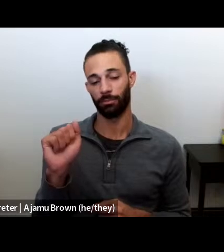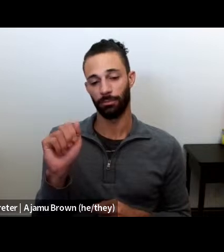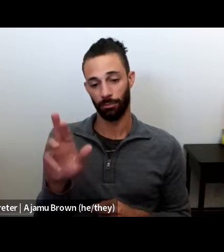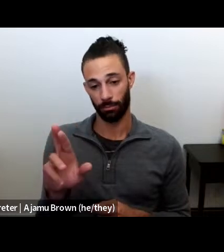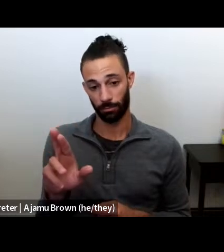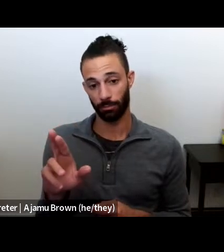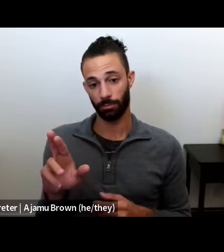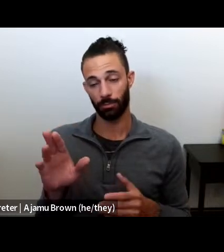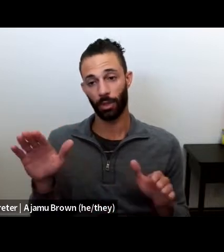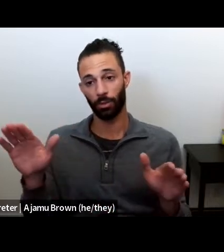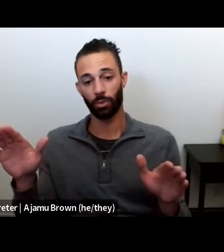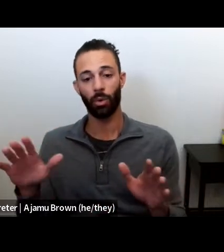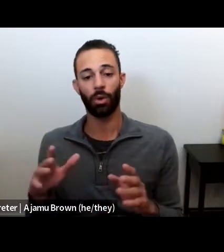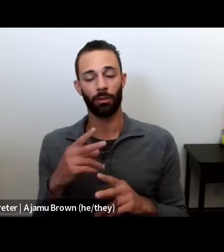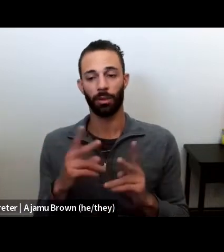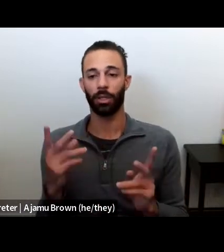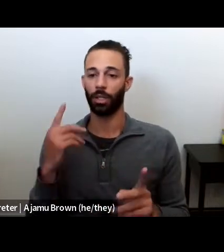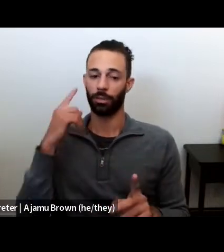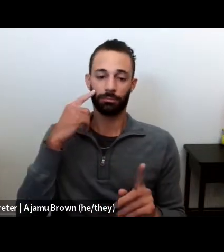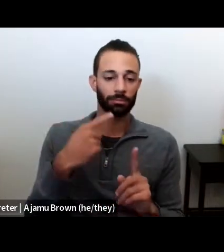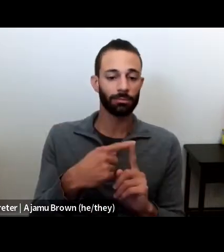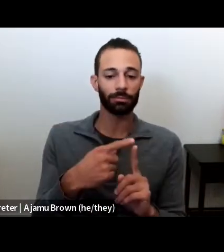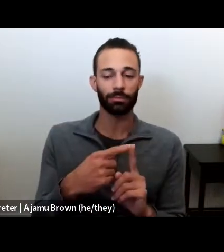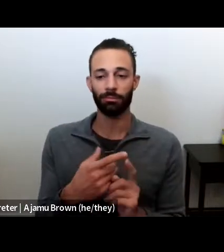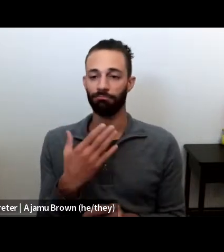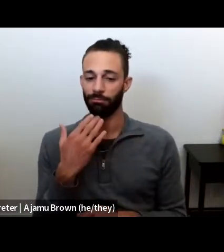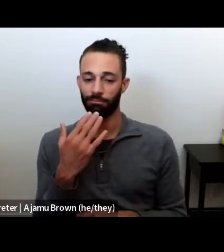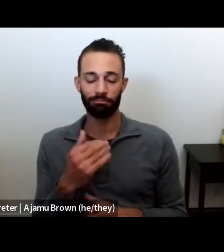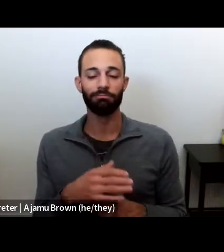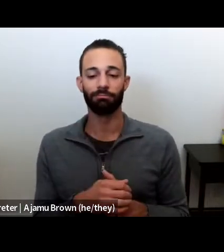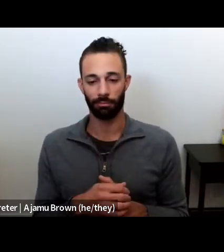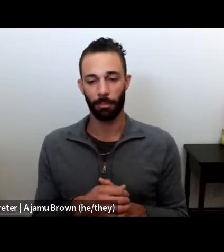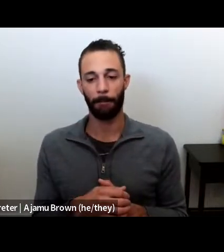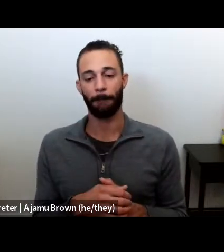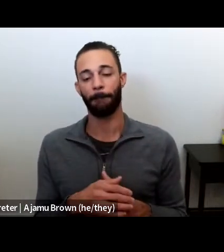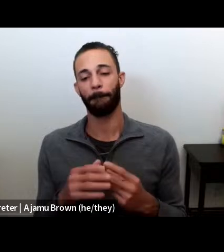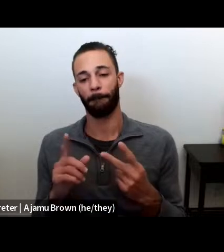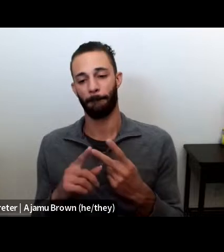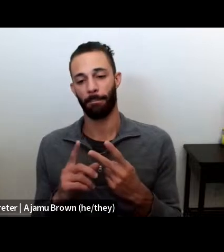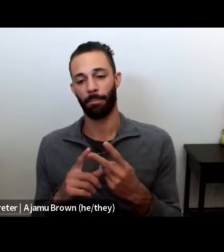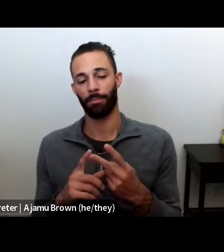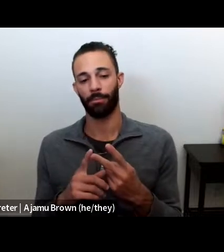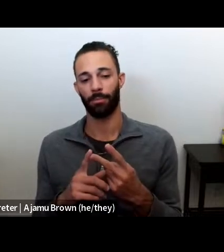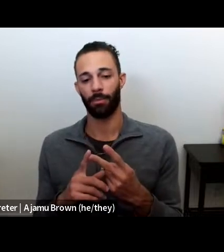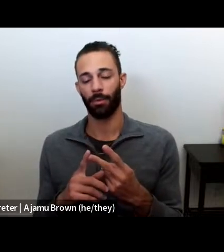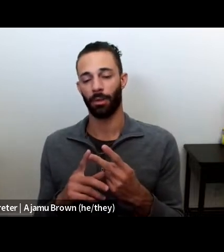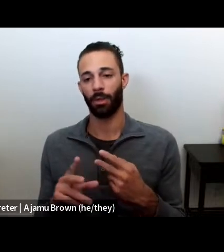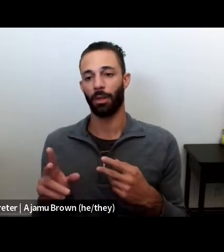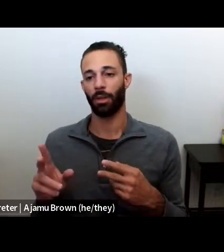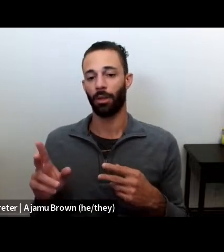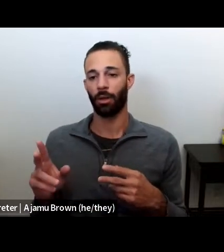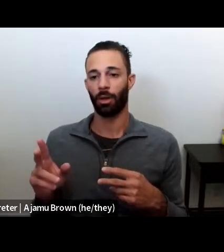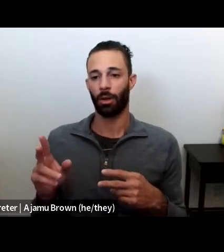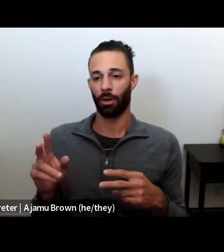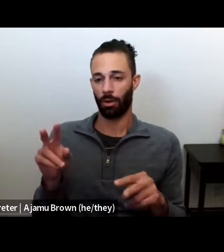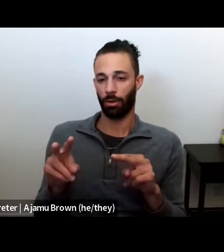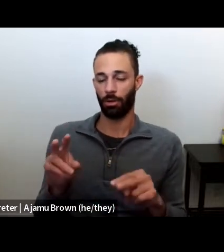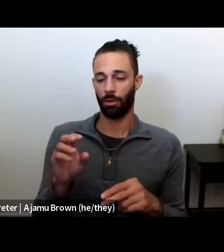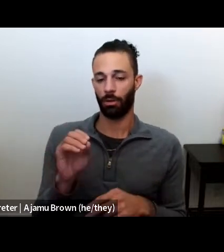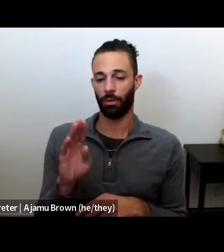Very optimistic. That's really sweet. And Observation.